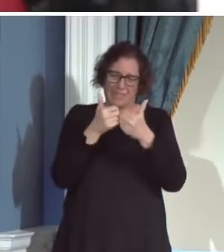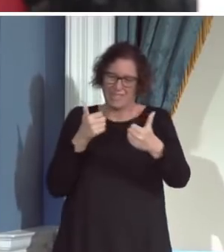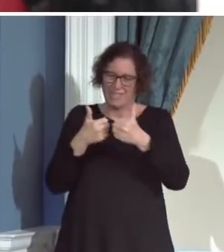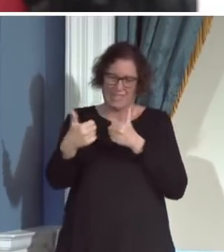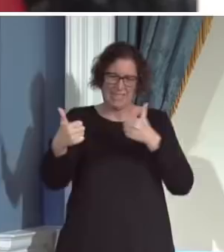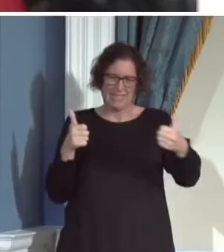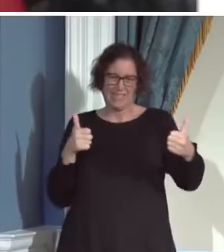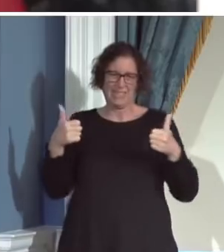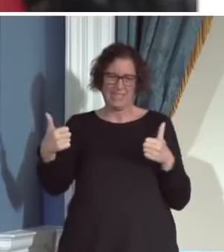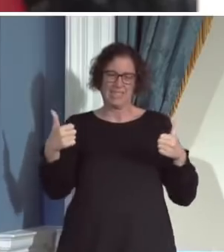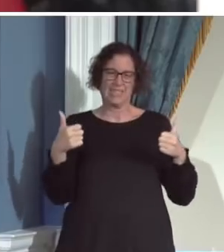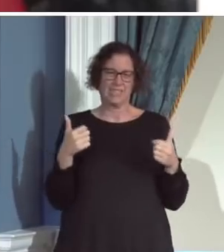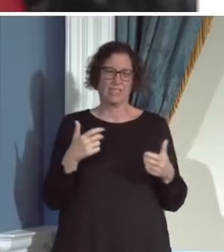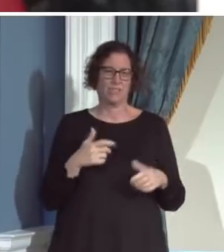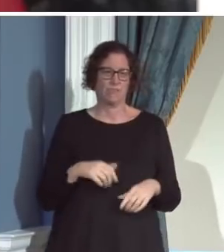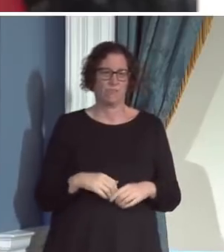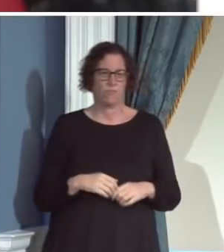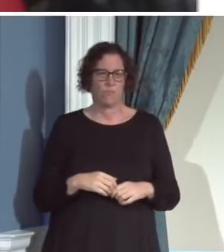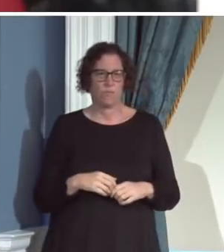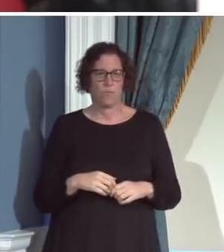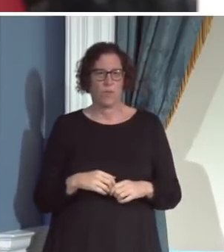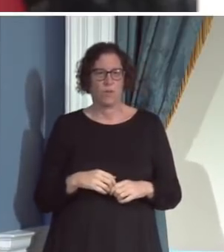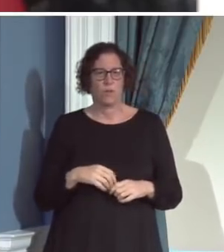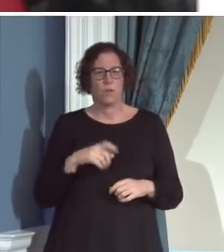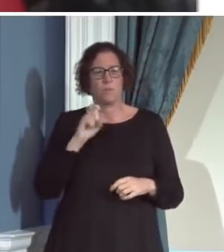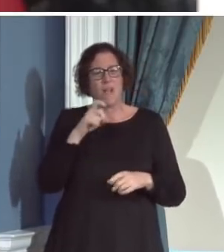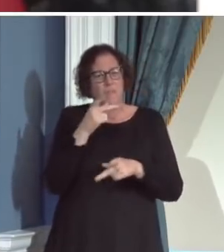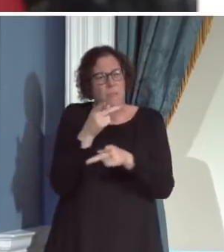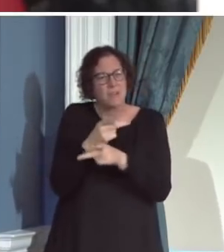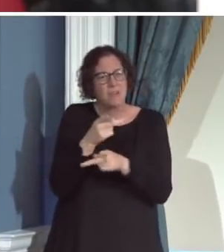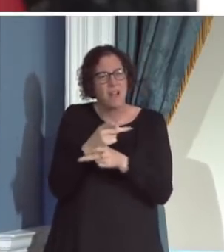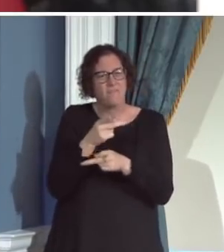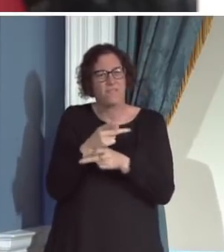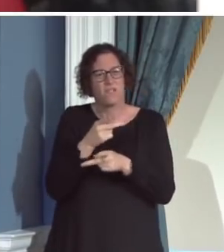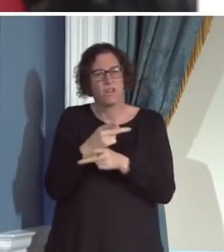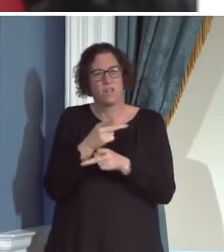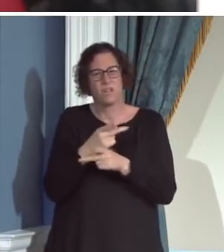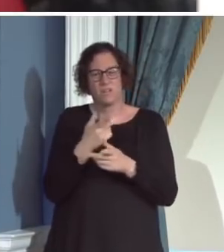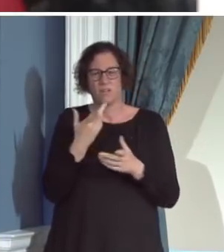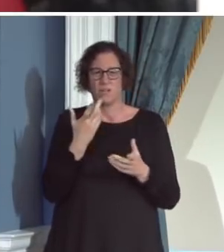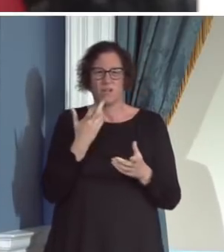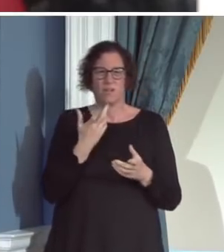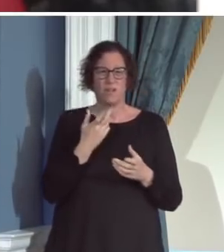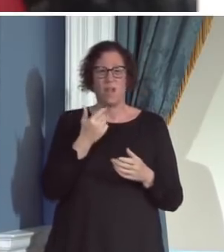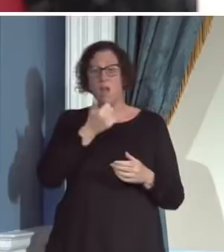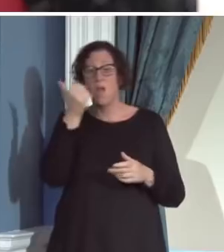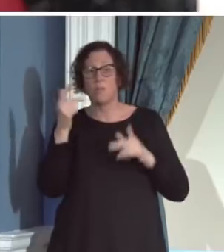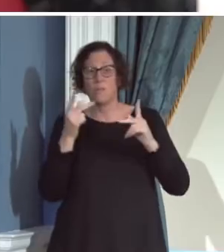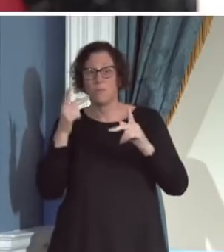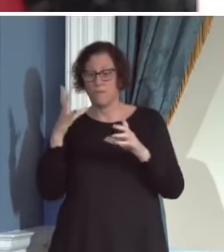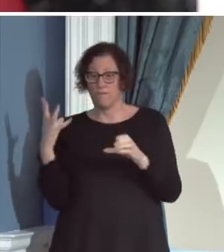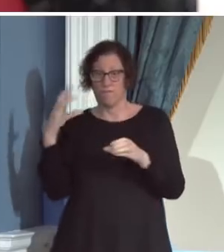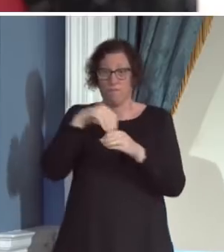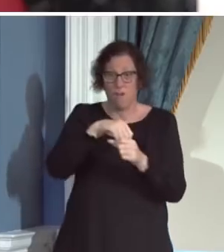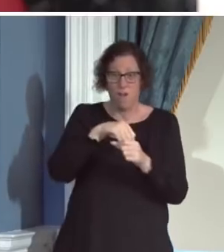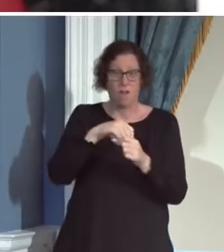very, very careful about doing anything outside a family unit. I don't think we want to see any kind of gathering.